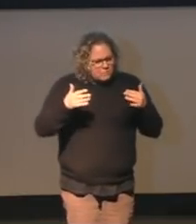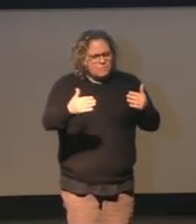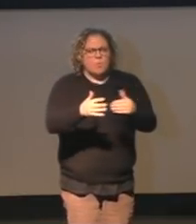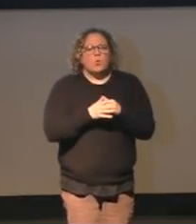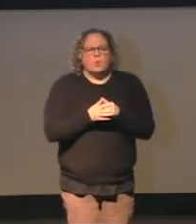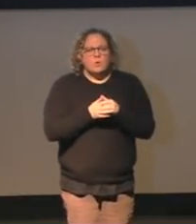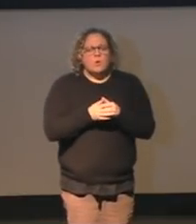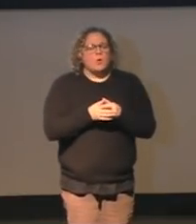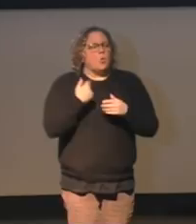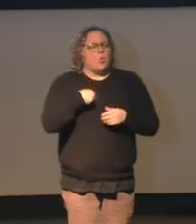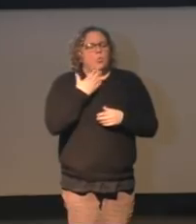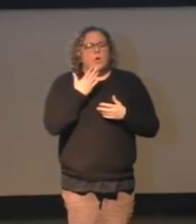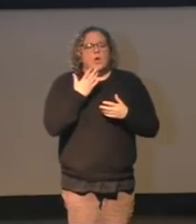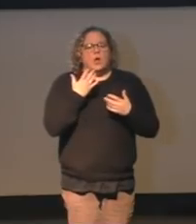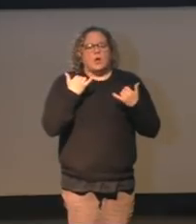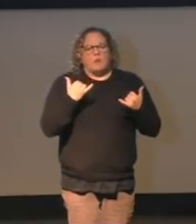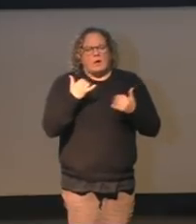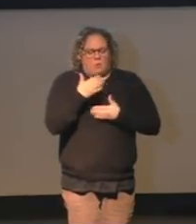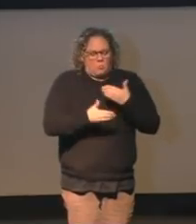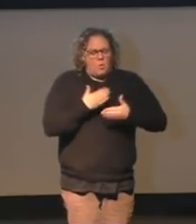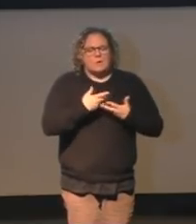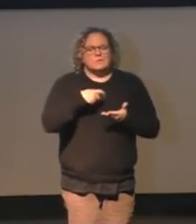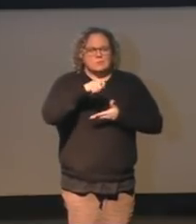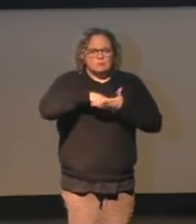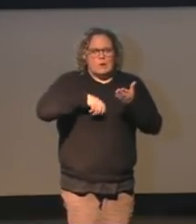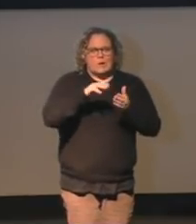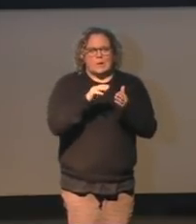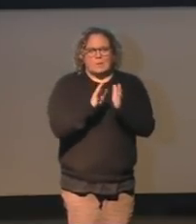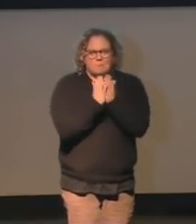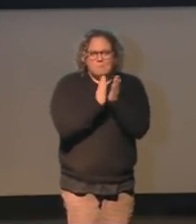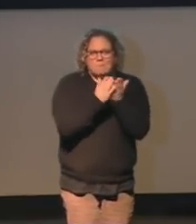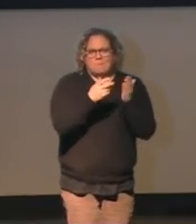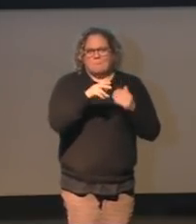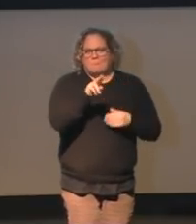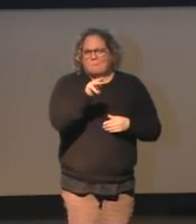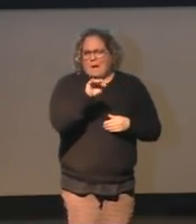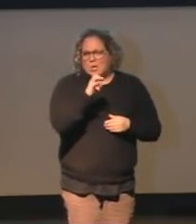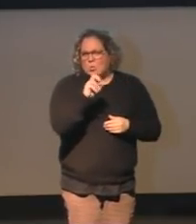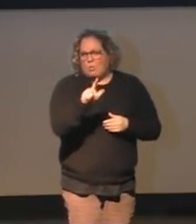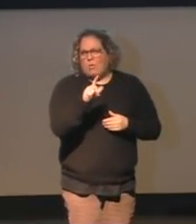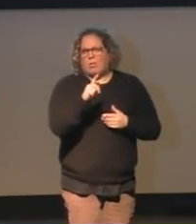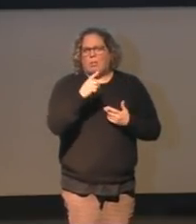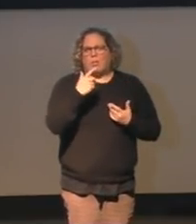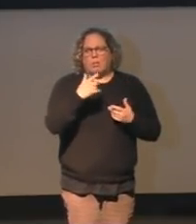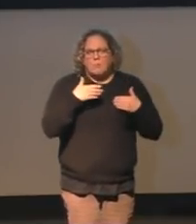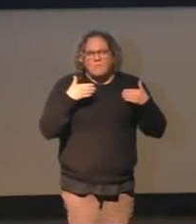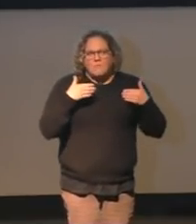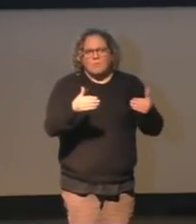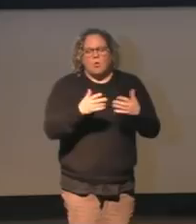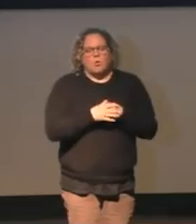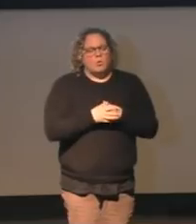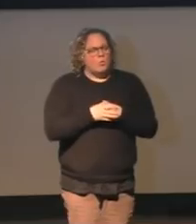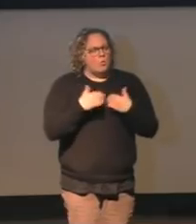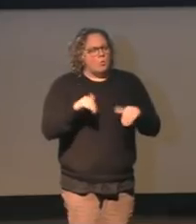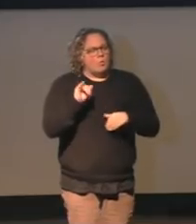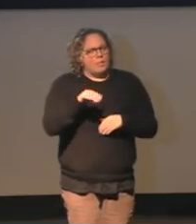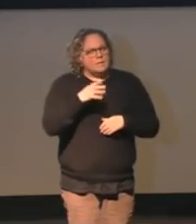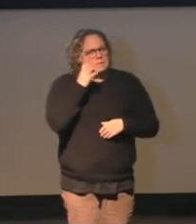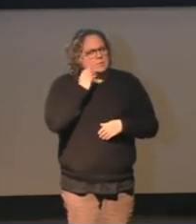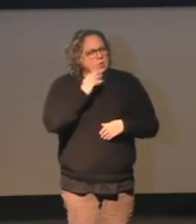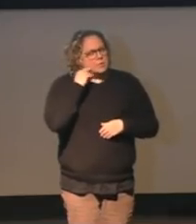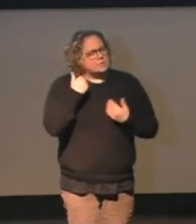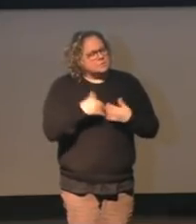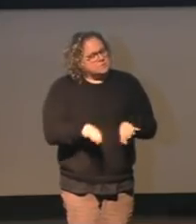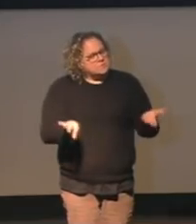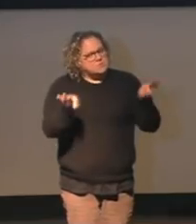manual together for future needs if we ever need one. It's been a valuable experience. We're all glad that we didn't have to open it, but